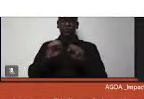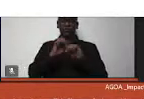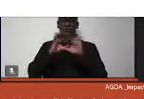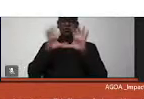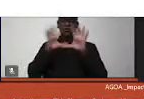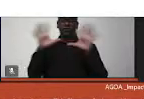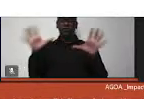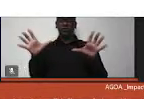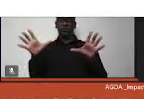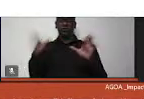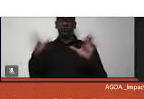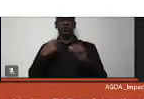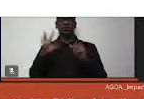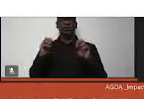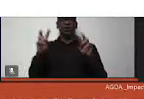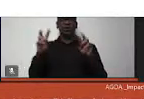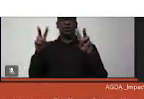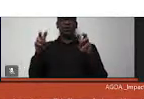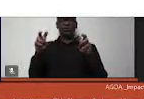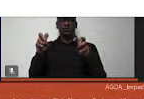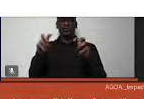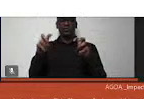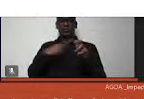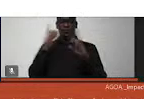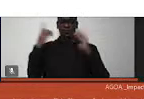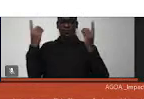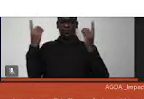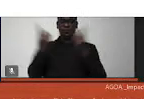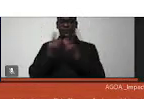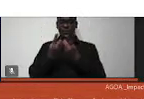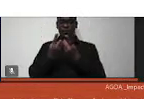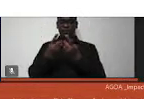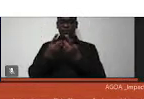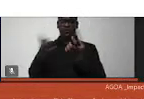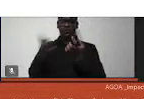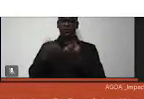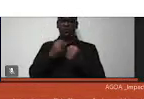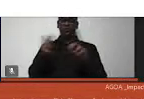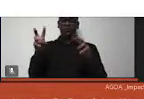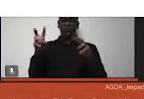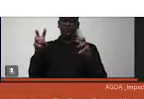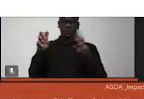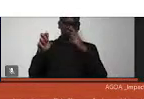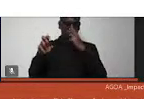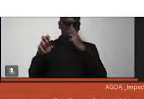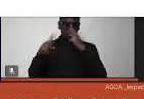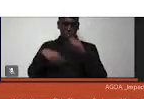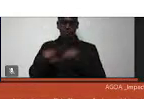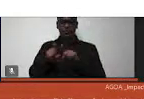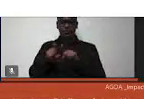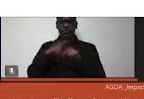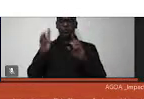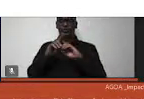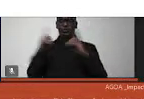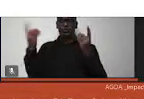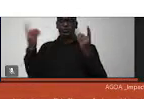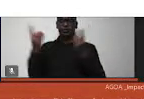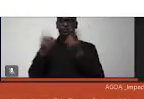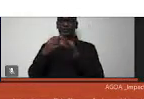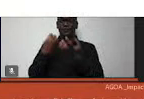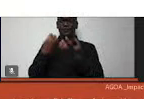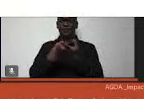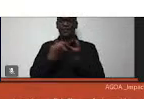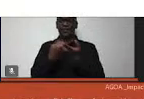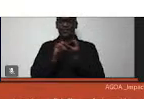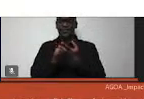issue and how seriously you and your department are taking this issue, but also to the Department of Economic Opportunities and Tourism and to